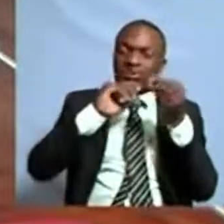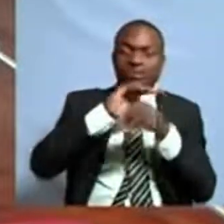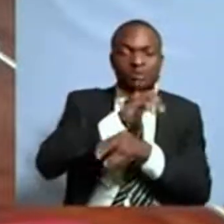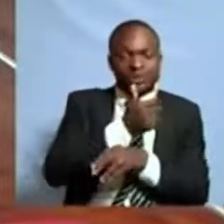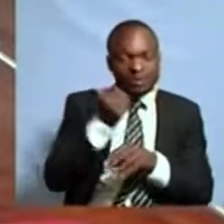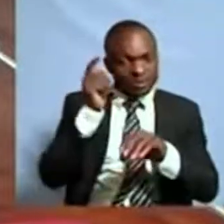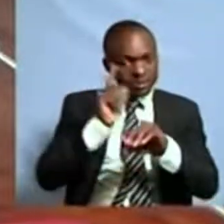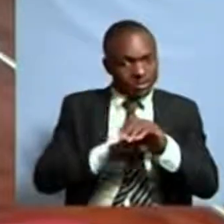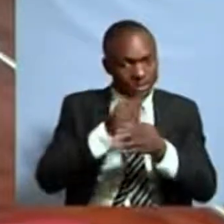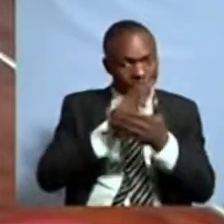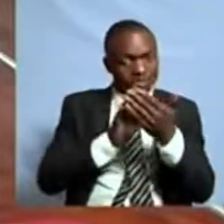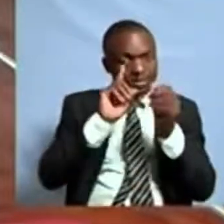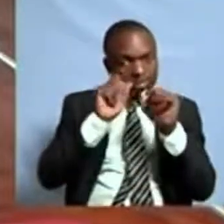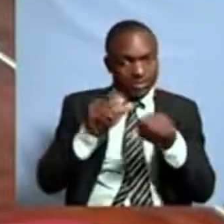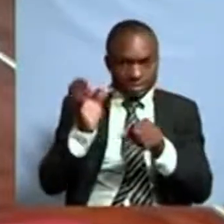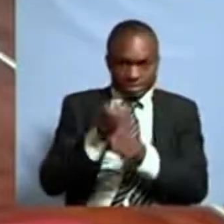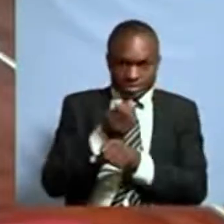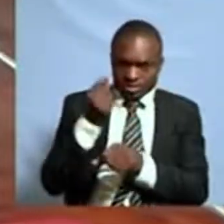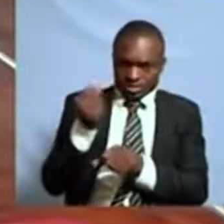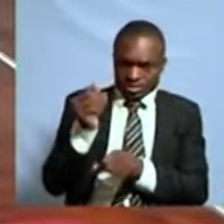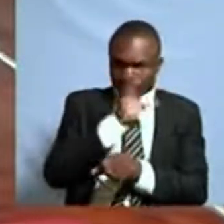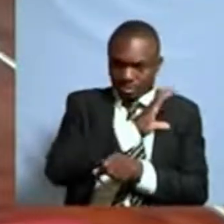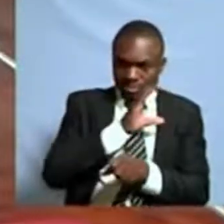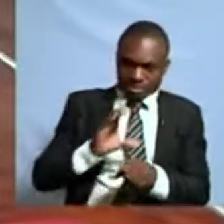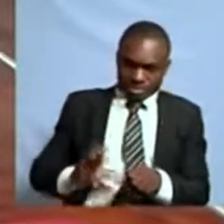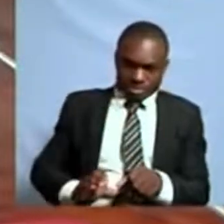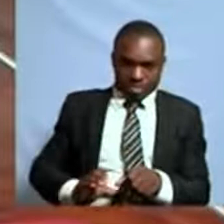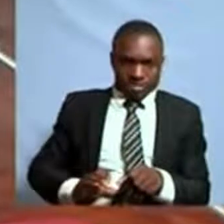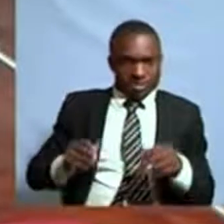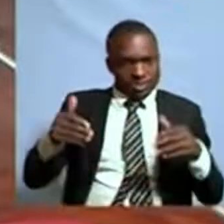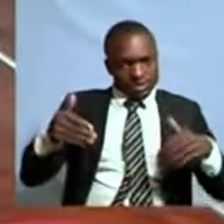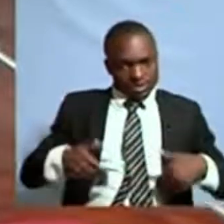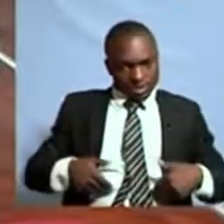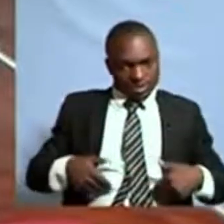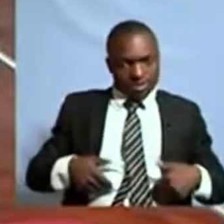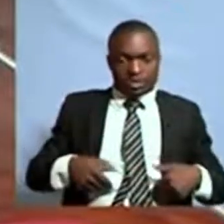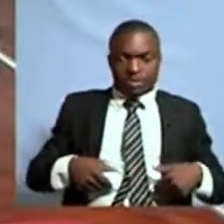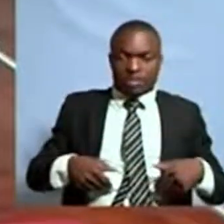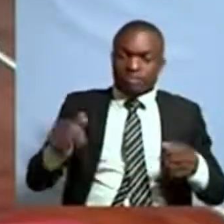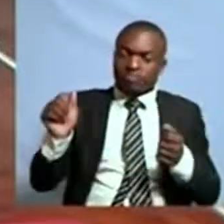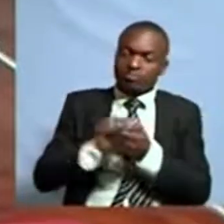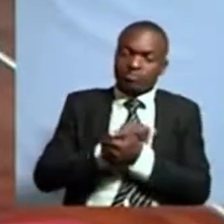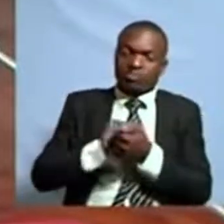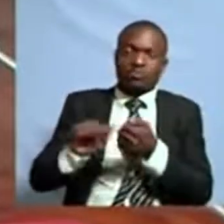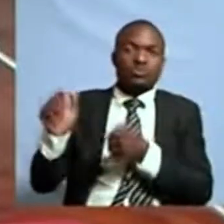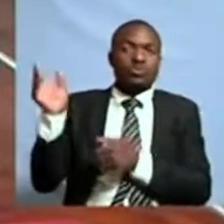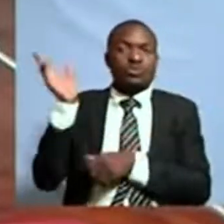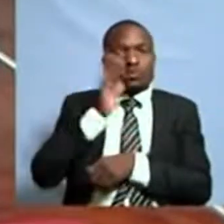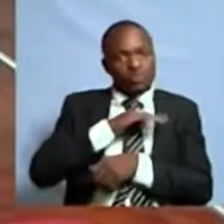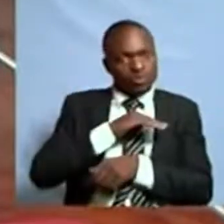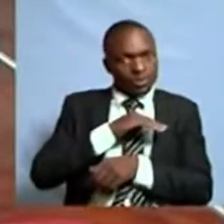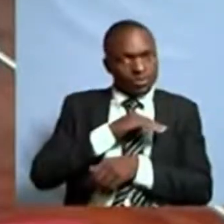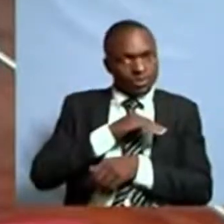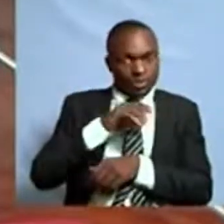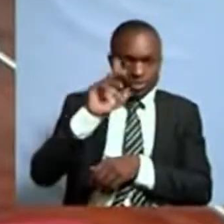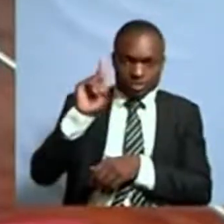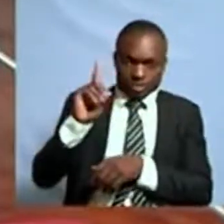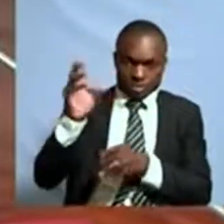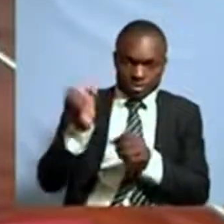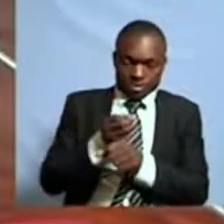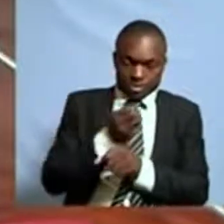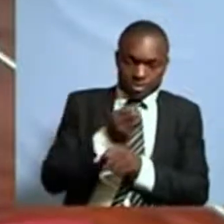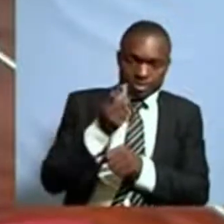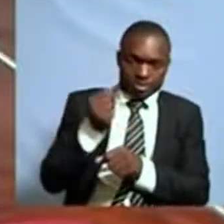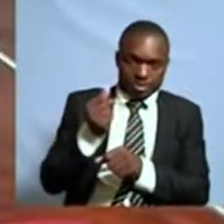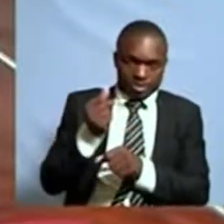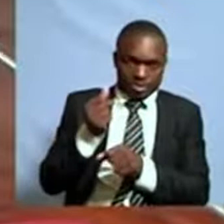can get money from a pension at an early stage and squanders it. Equally, even when one gets money at the